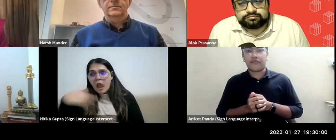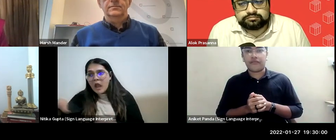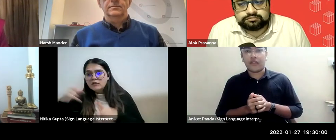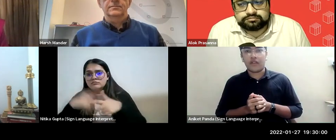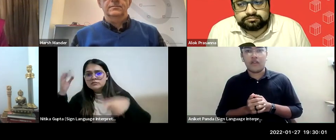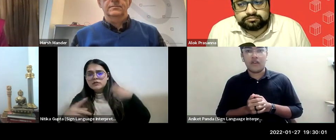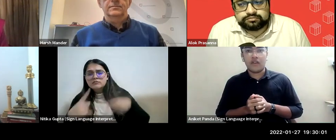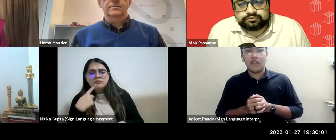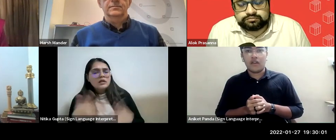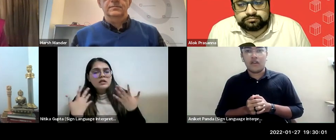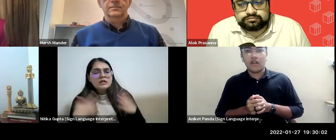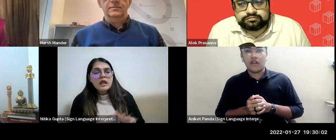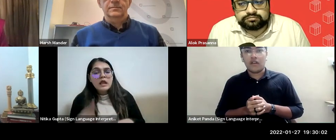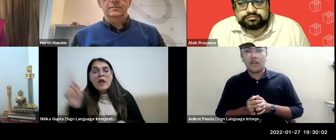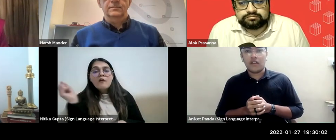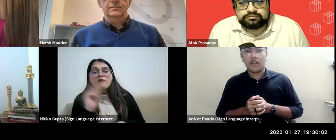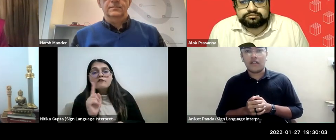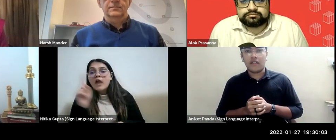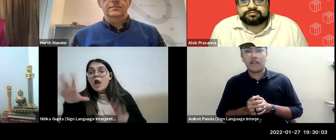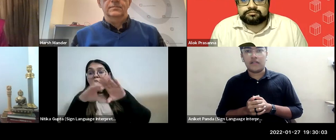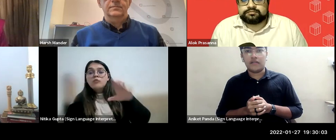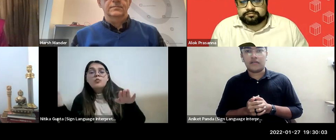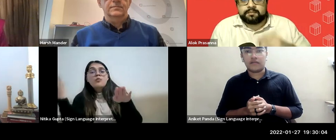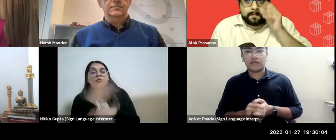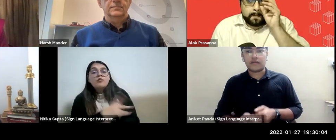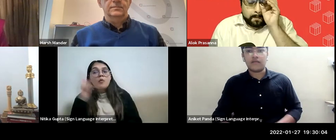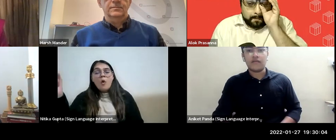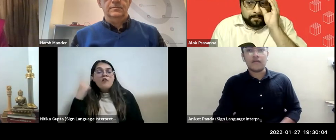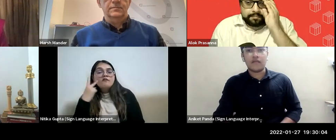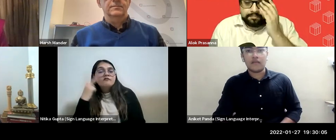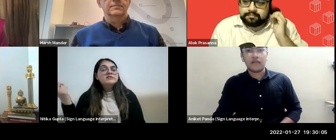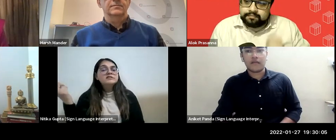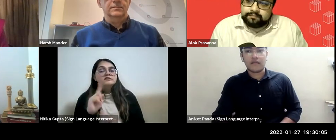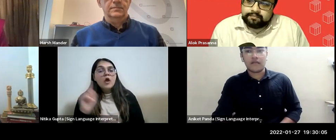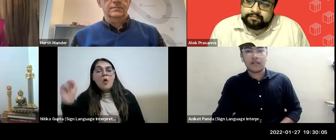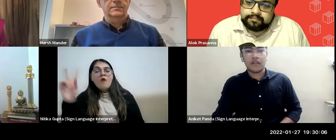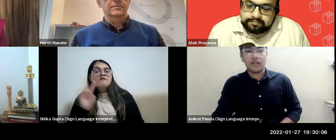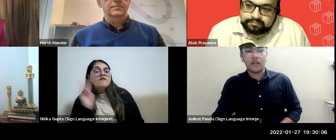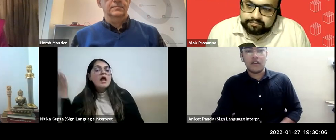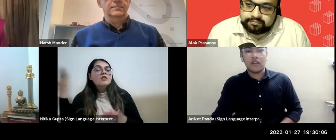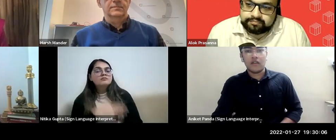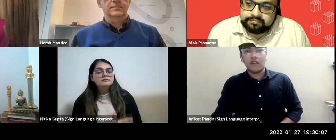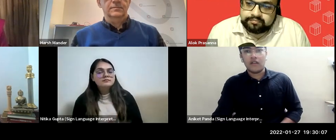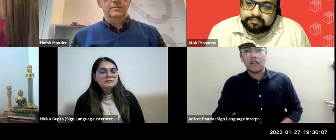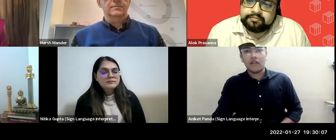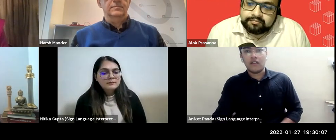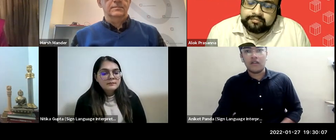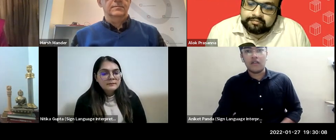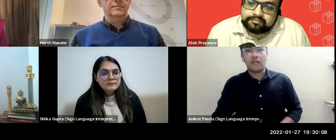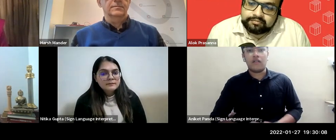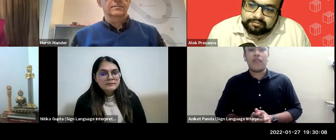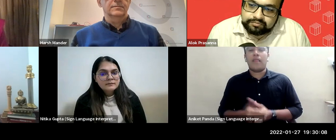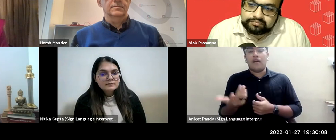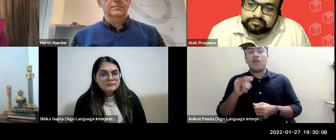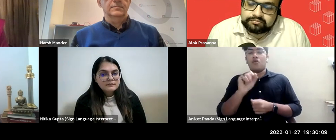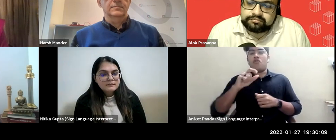say where they employed the constitutional vision or the constitutional values in their daily work, So I